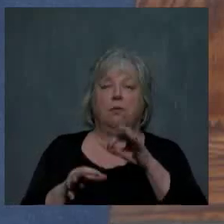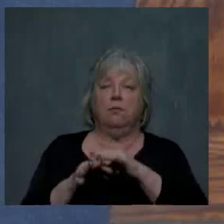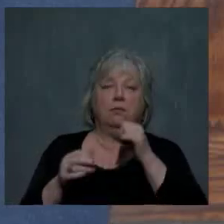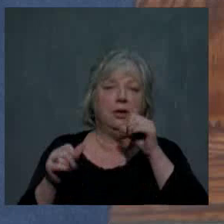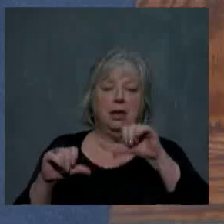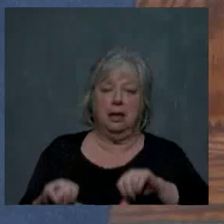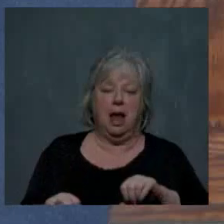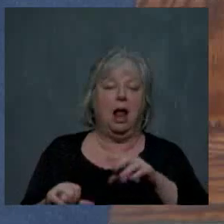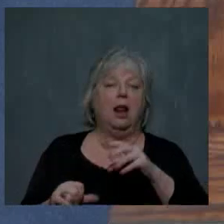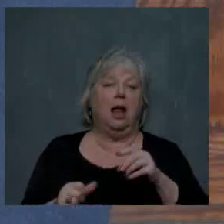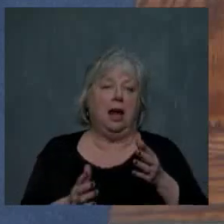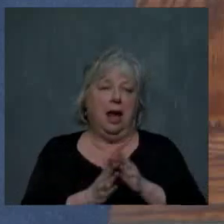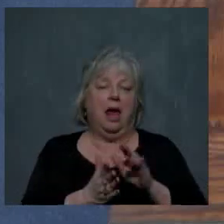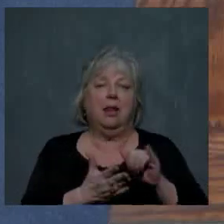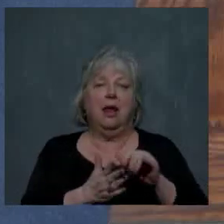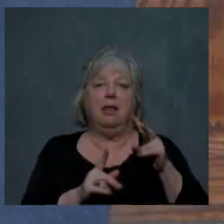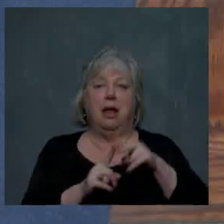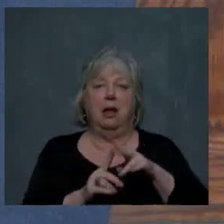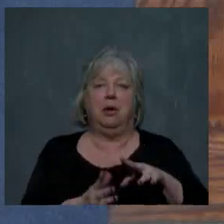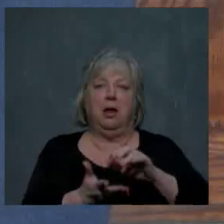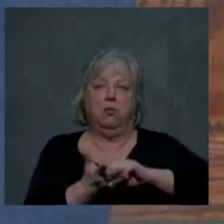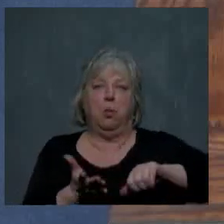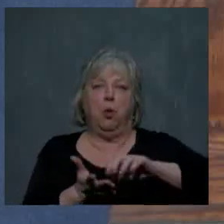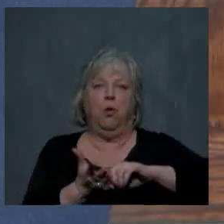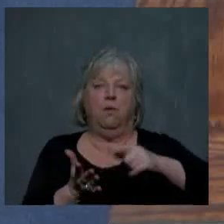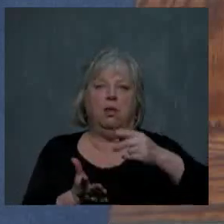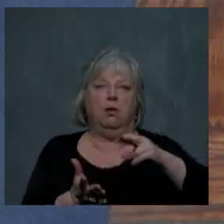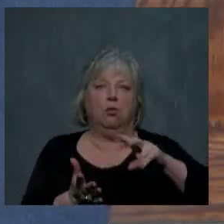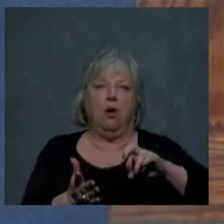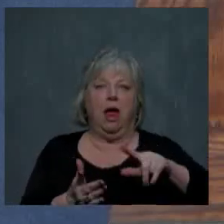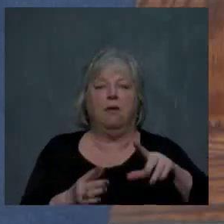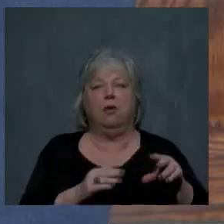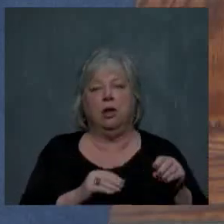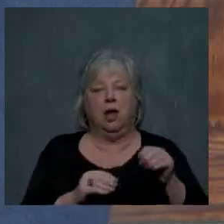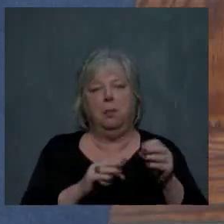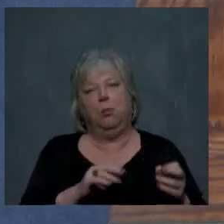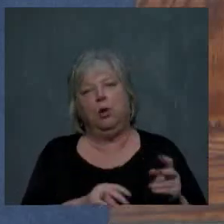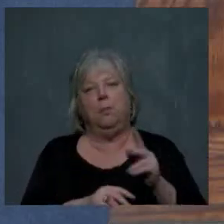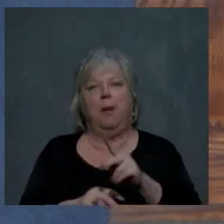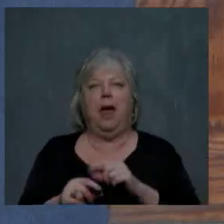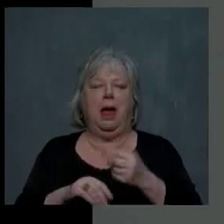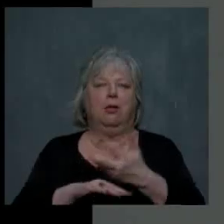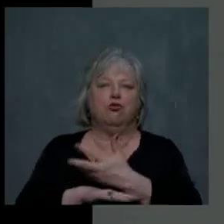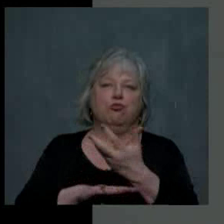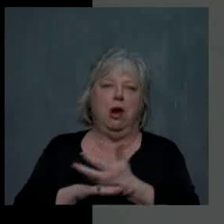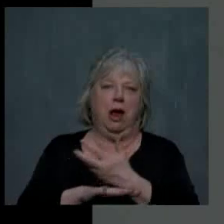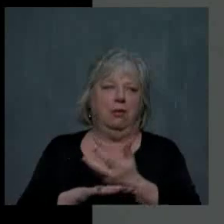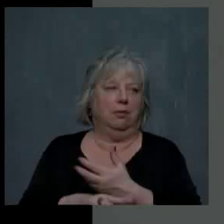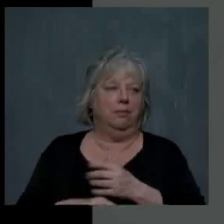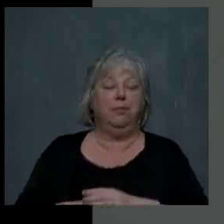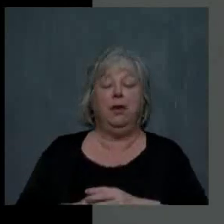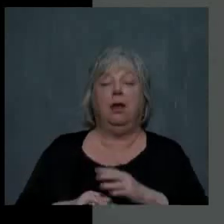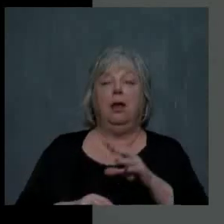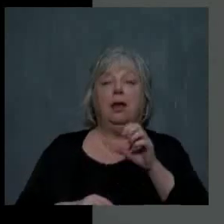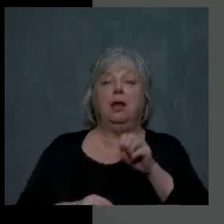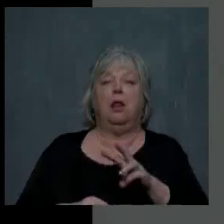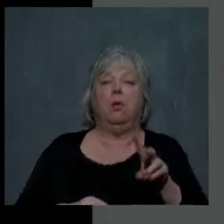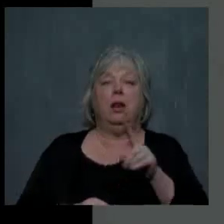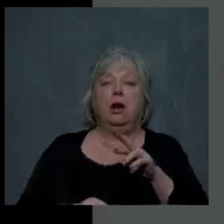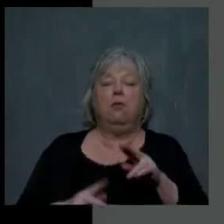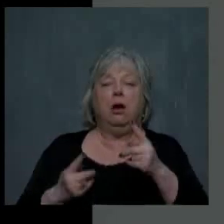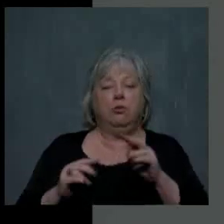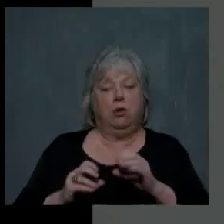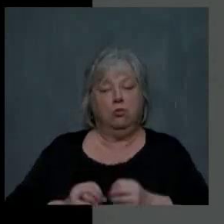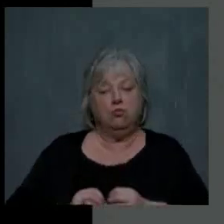and gravel from the front lawn and replace with sod. Southwest Little Rock is beginning a revitalization of